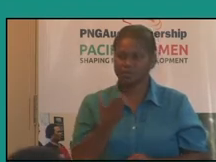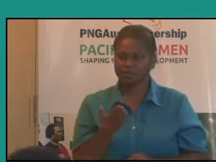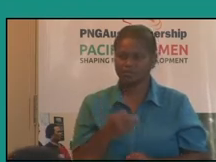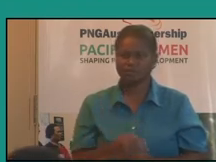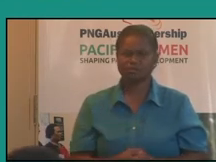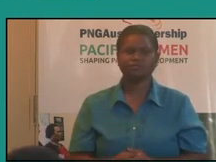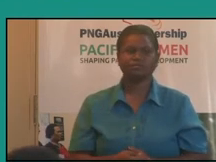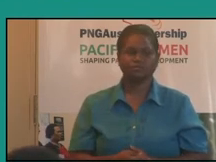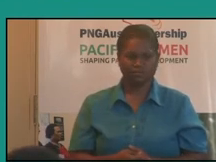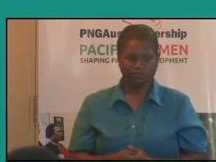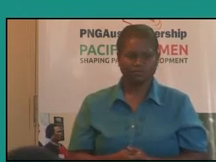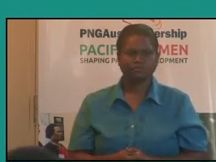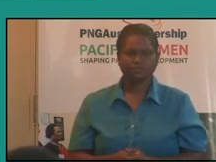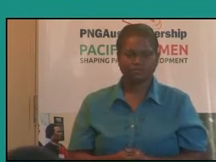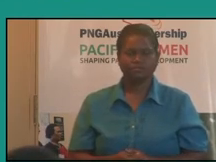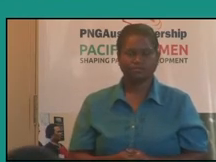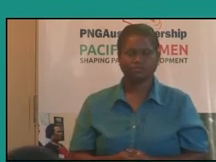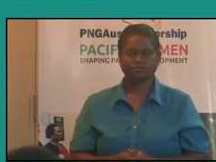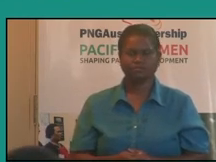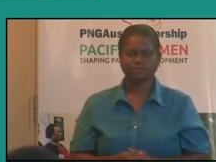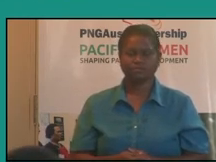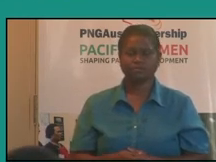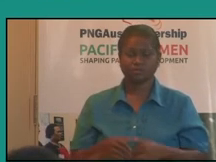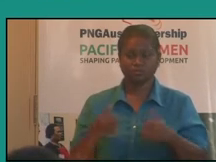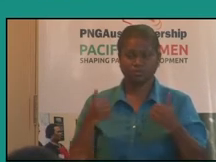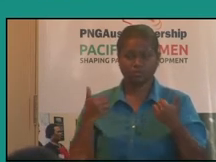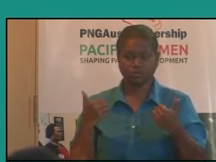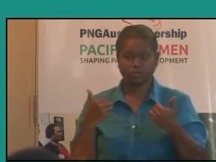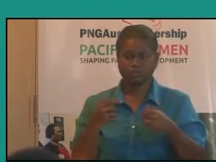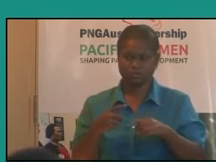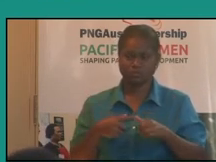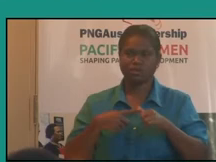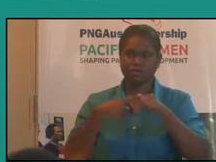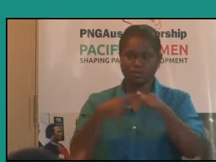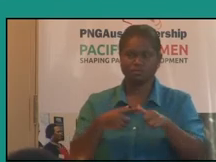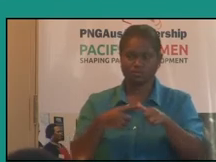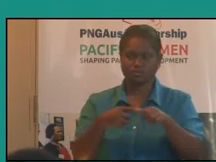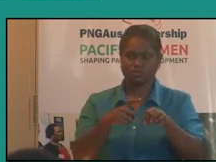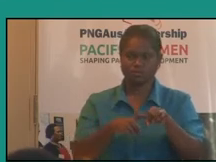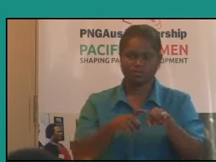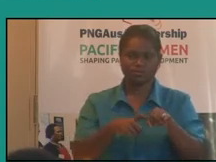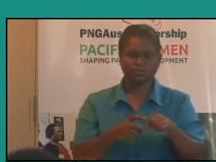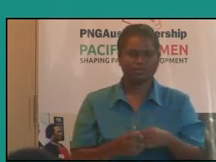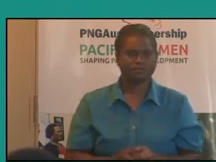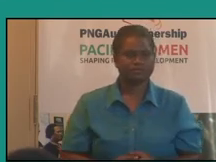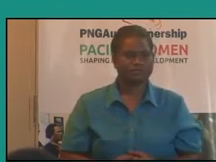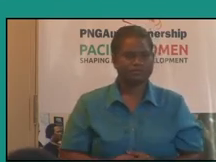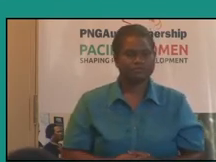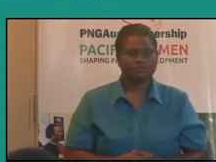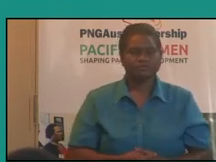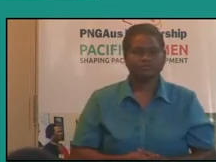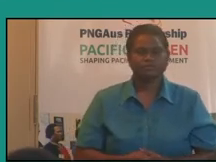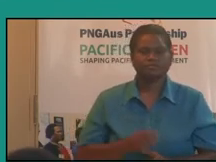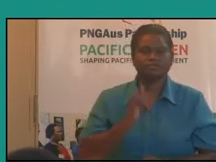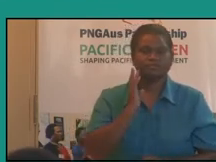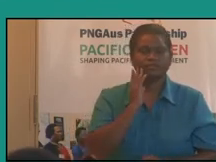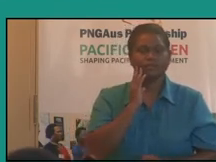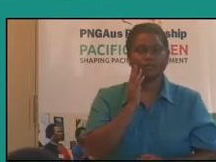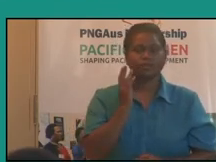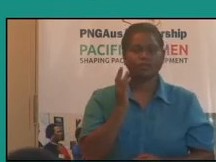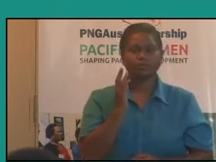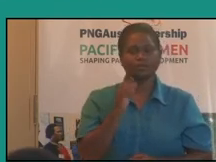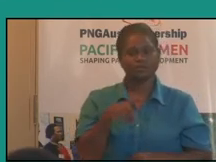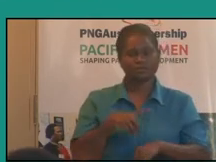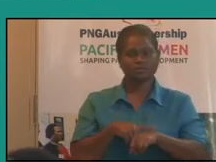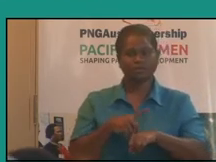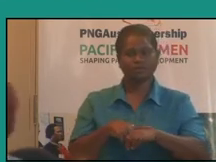That goes to a real question around the rules around campaigning and that period where the campaign starts. And is